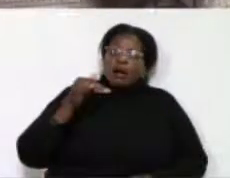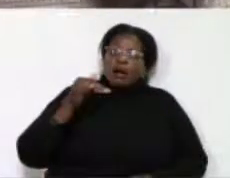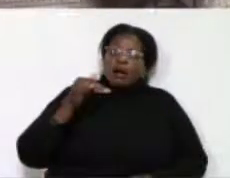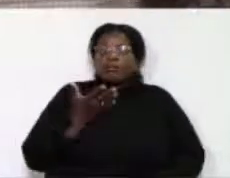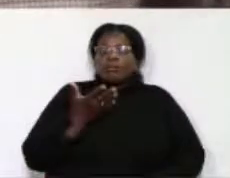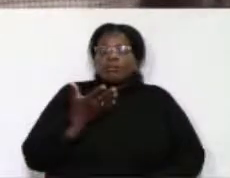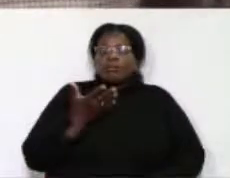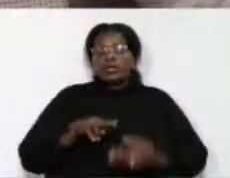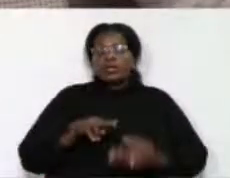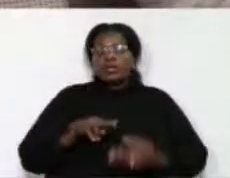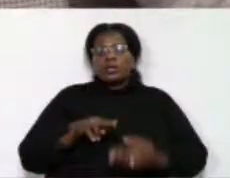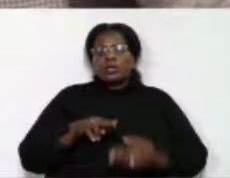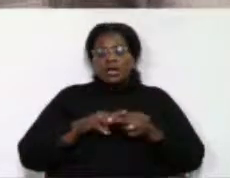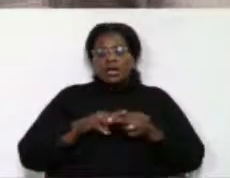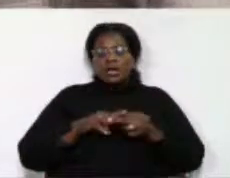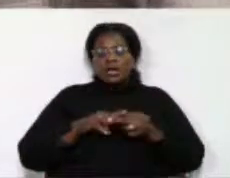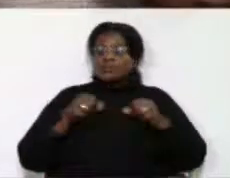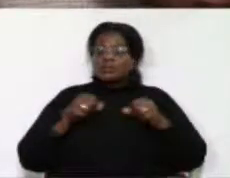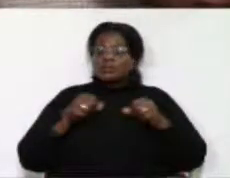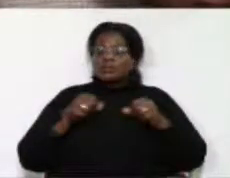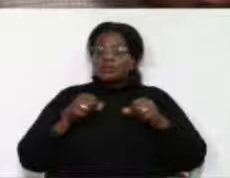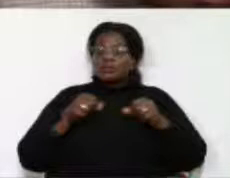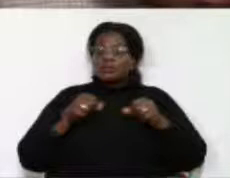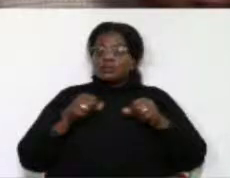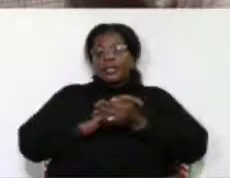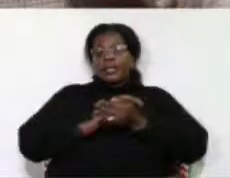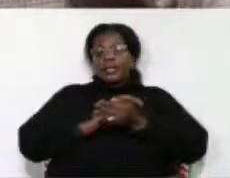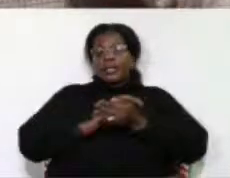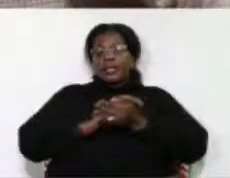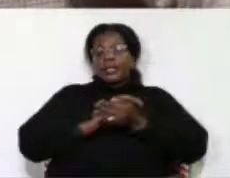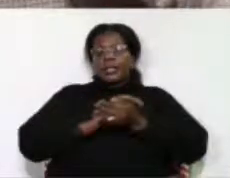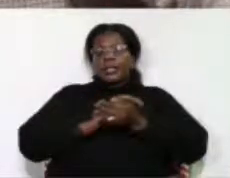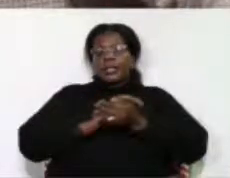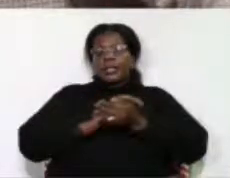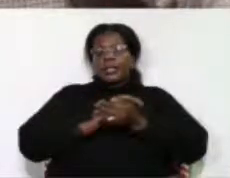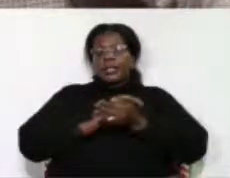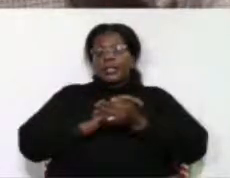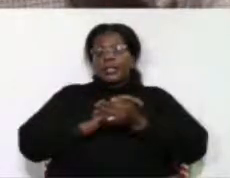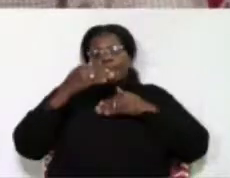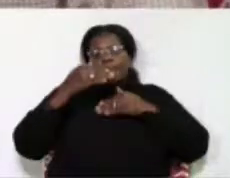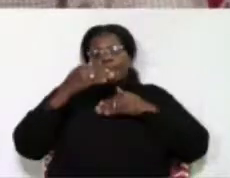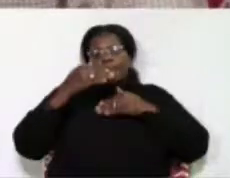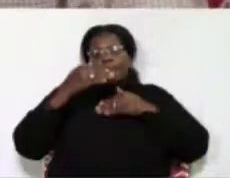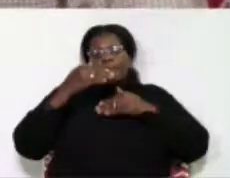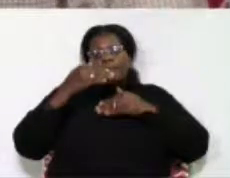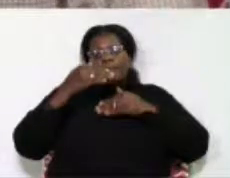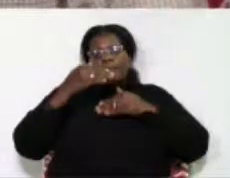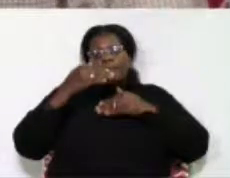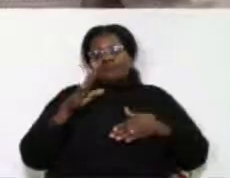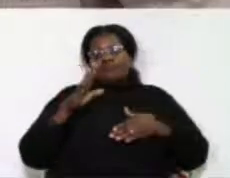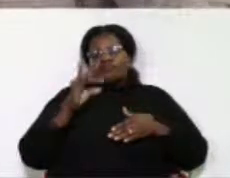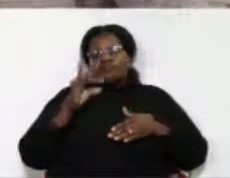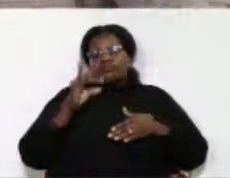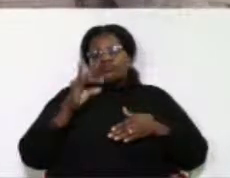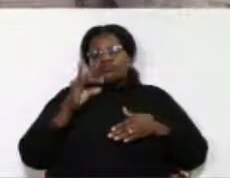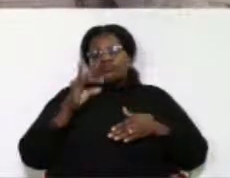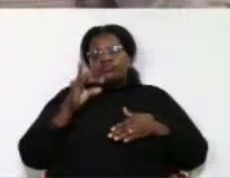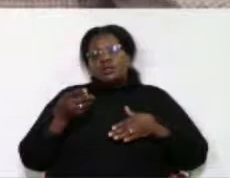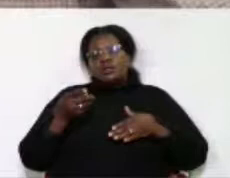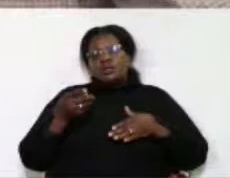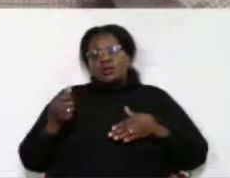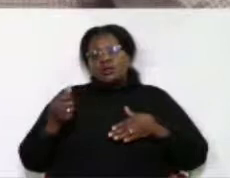That's even good. It's that serious, guys, that a box of 100 rods costs $280, so each rod